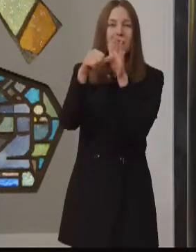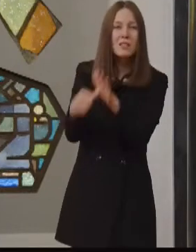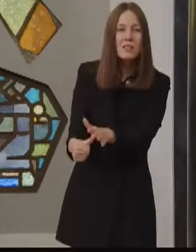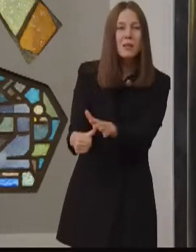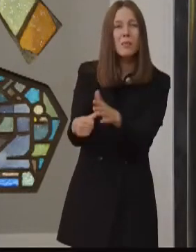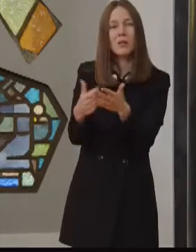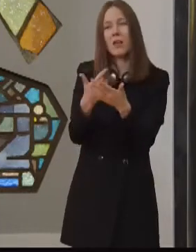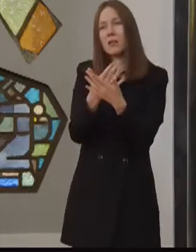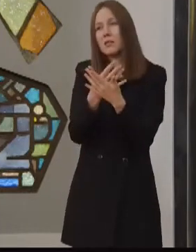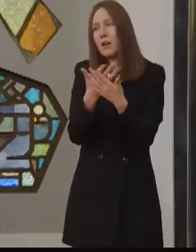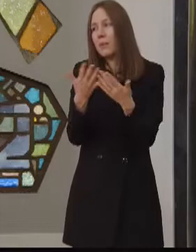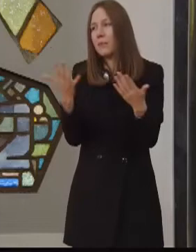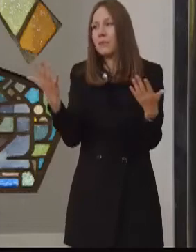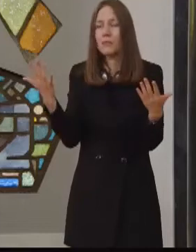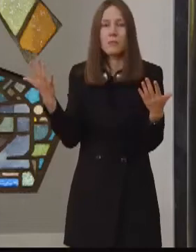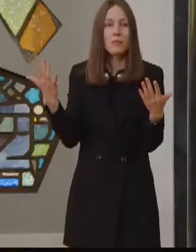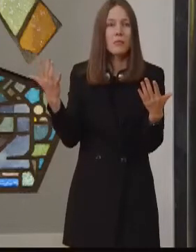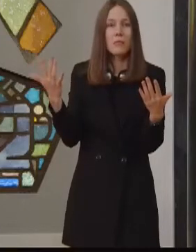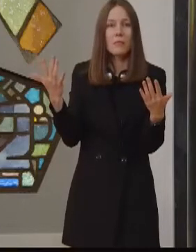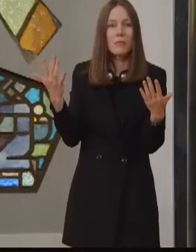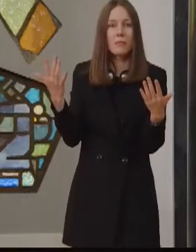speech, bullying, discrimination,